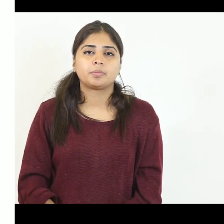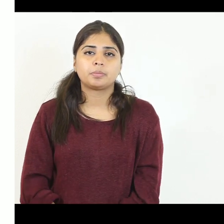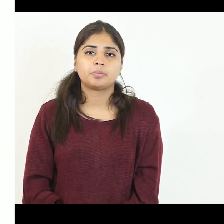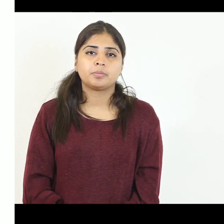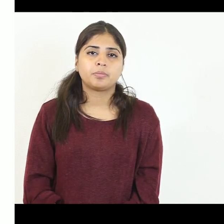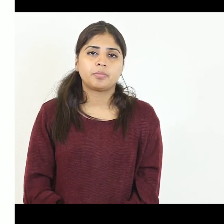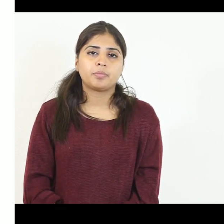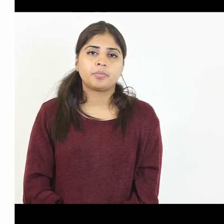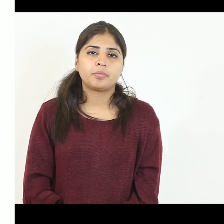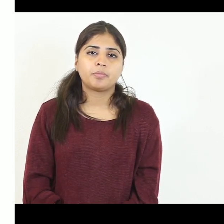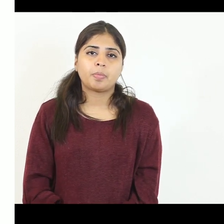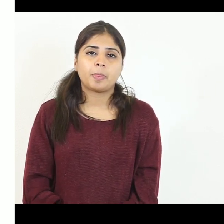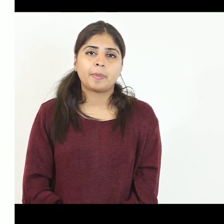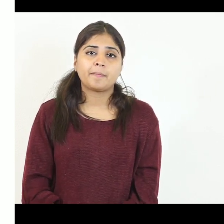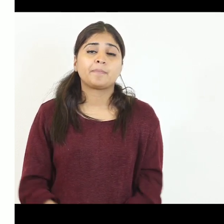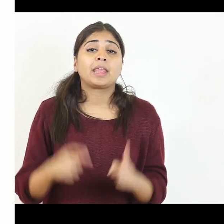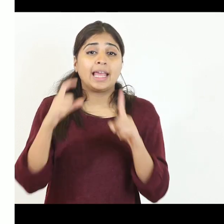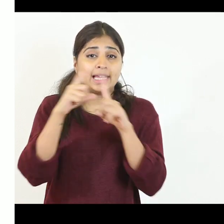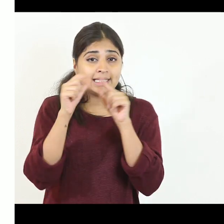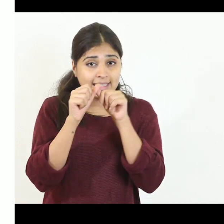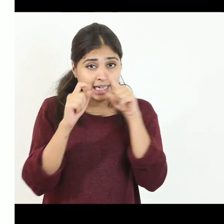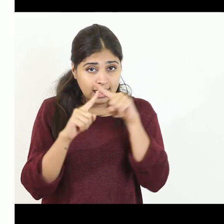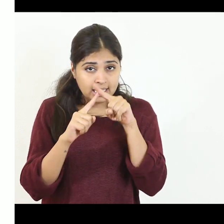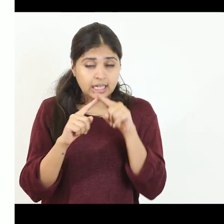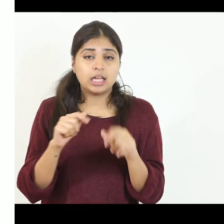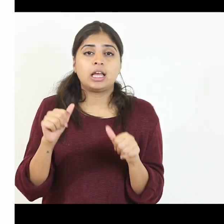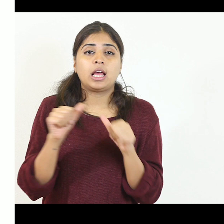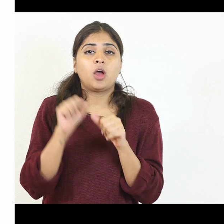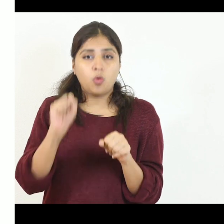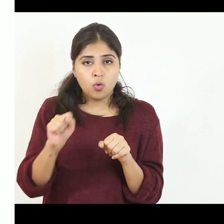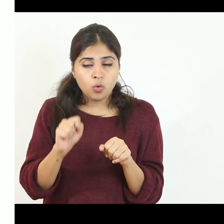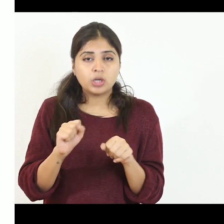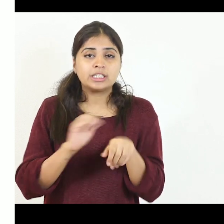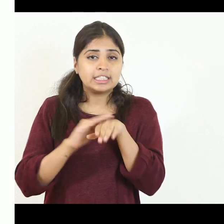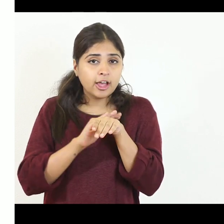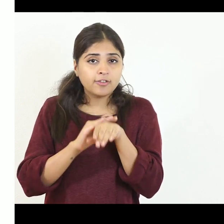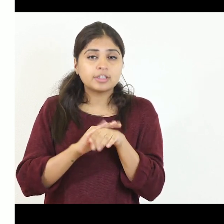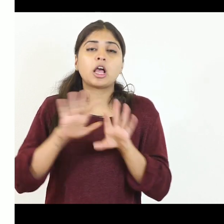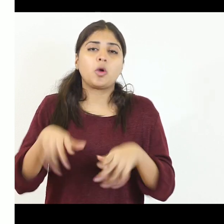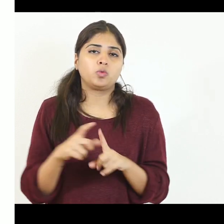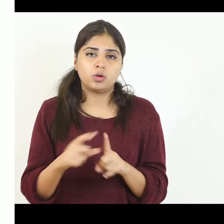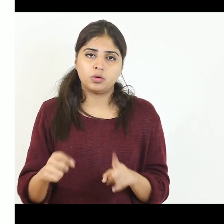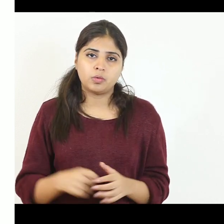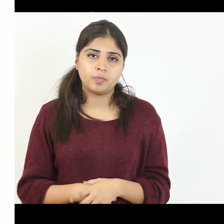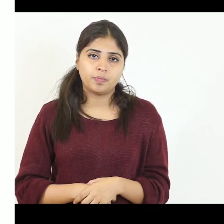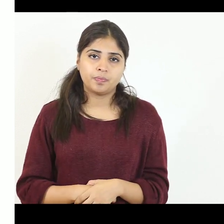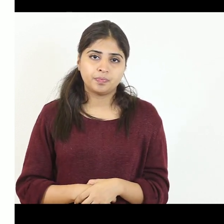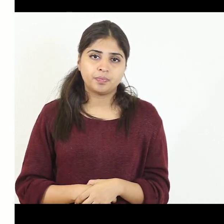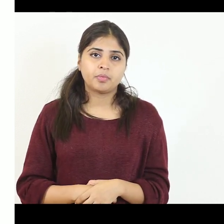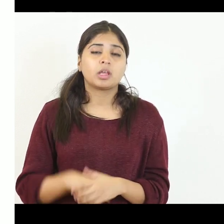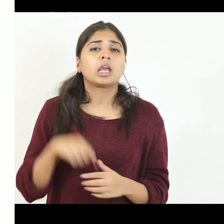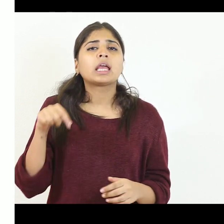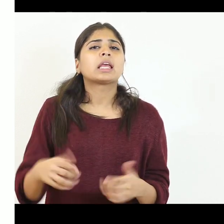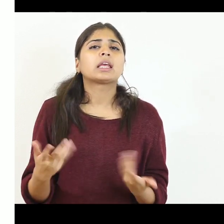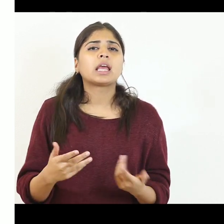Undertaking data entry services. Data entry services include database creation,